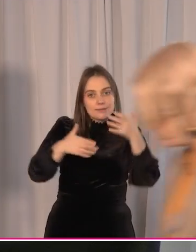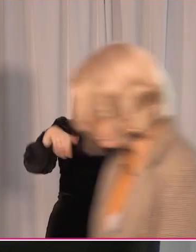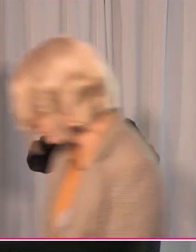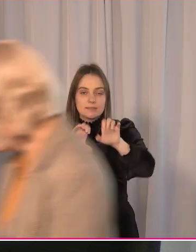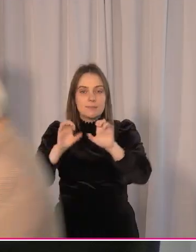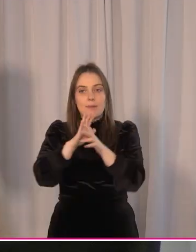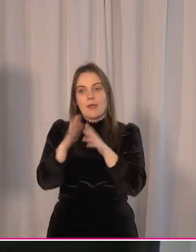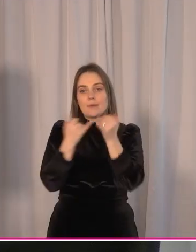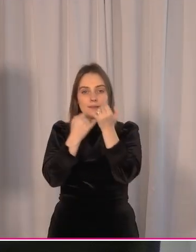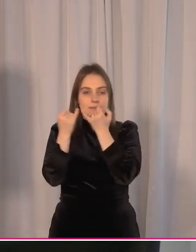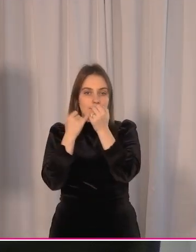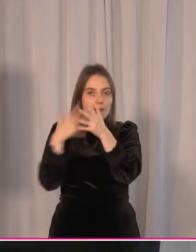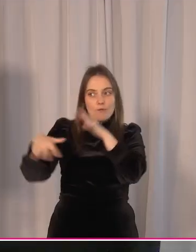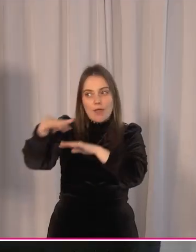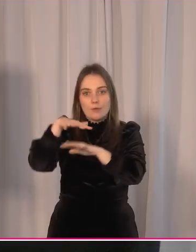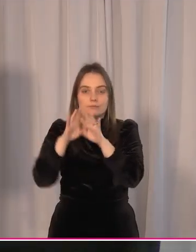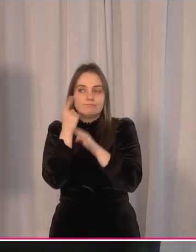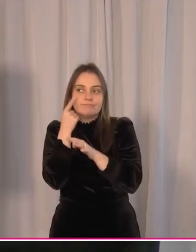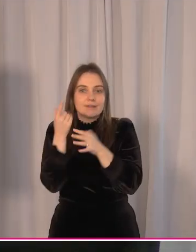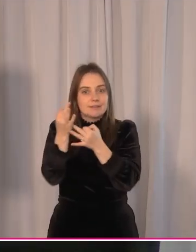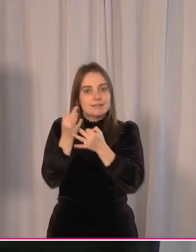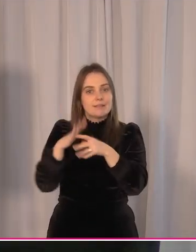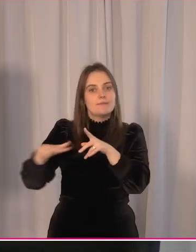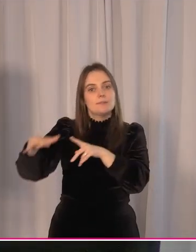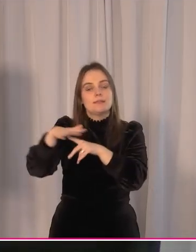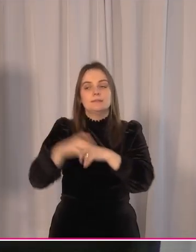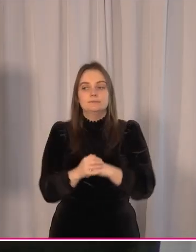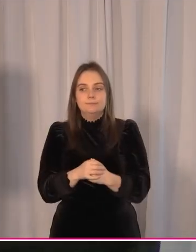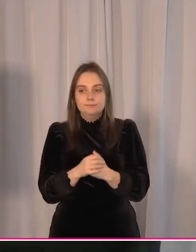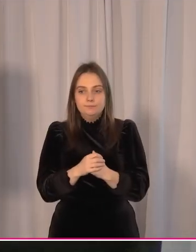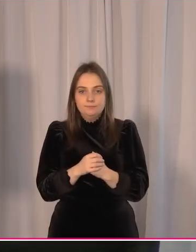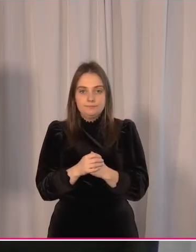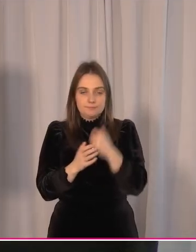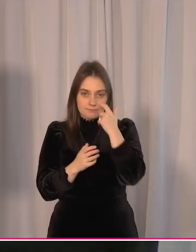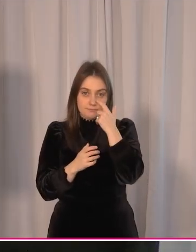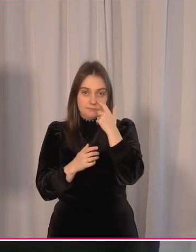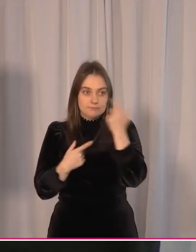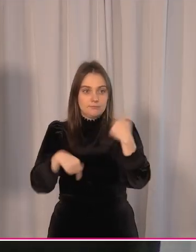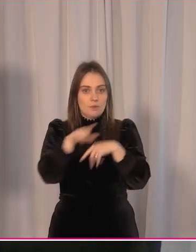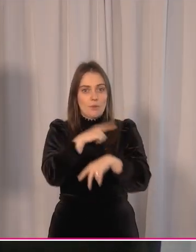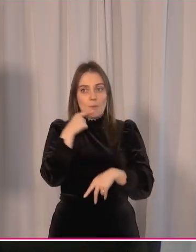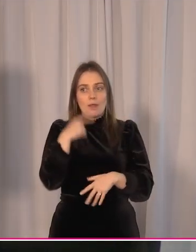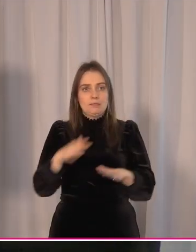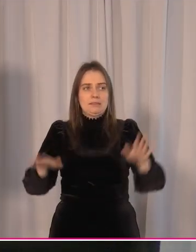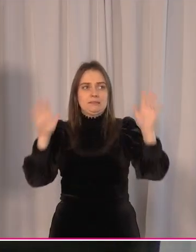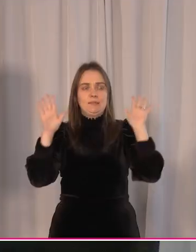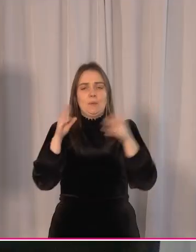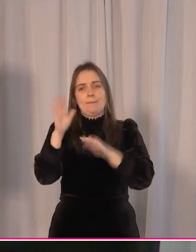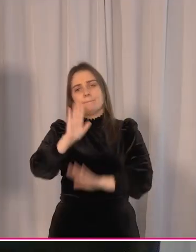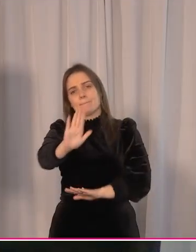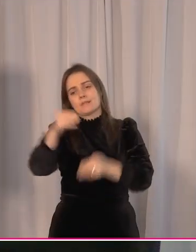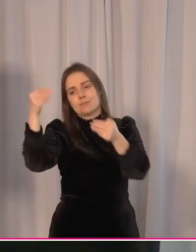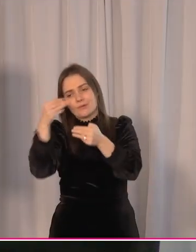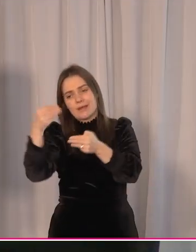around in relatively safe spaces. And so we get to the point where we all throw our hands up in despair and say, but we have to protect